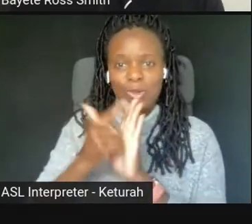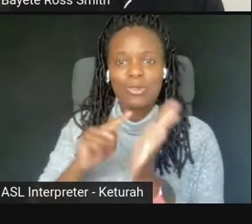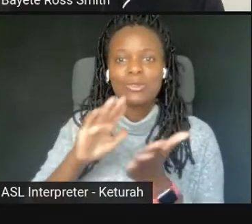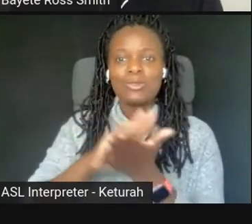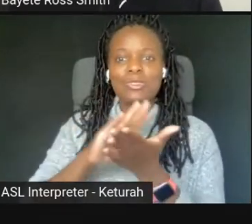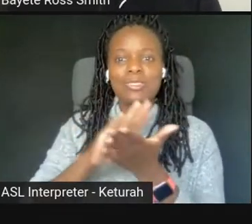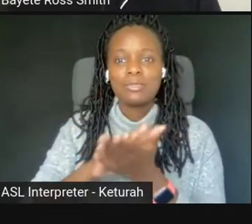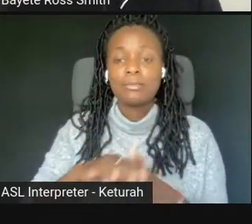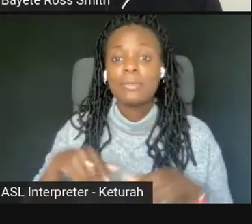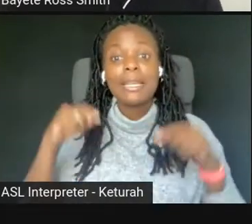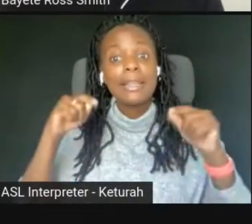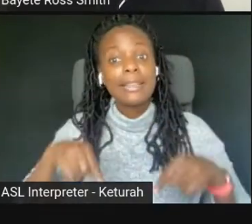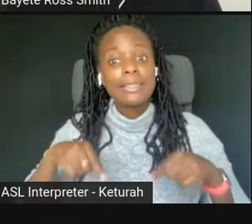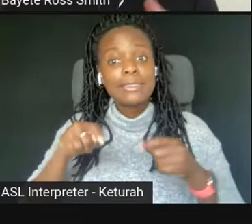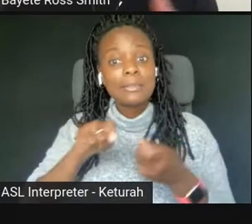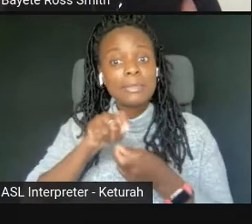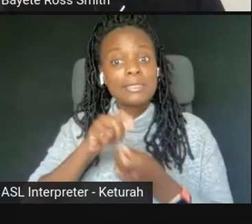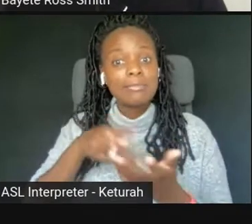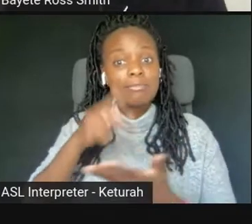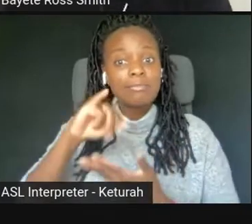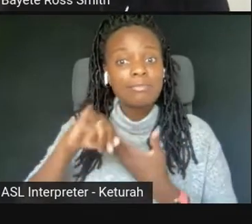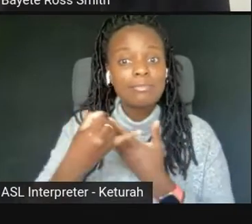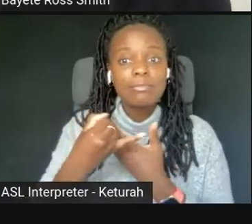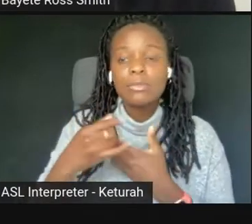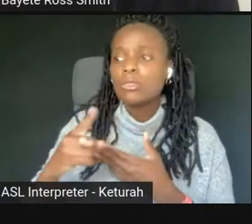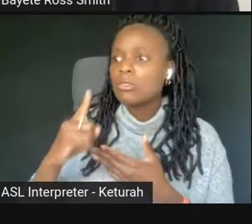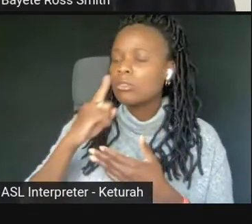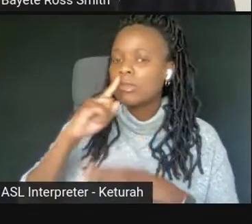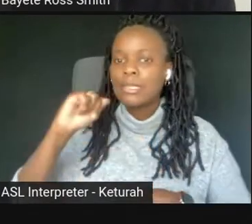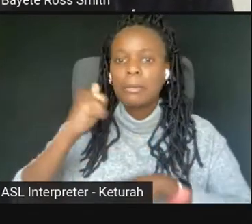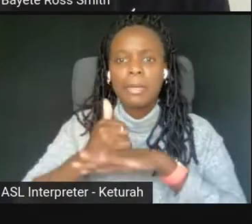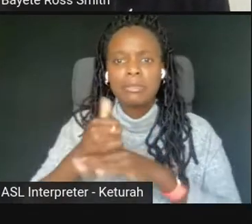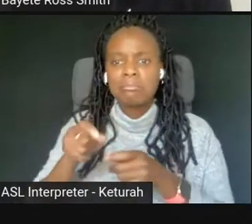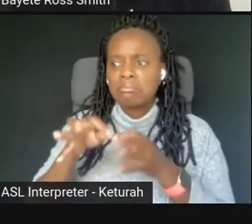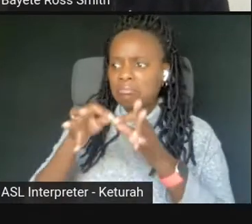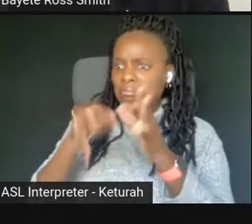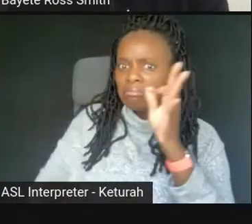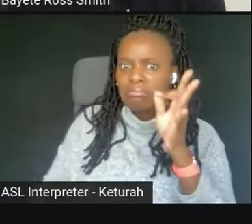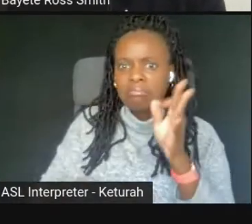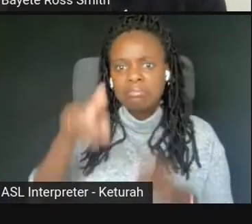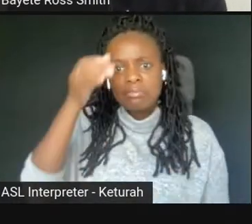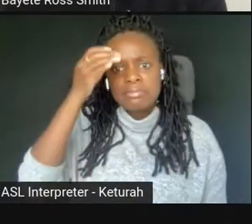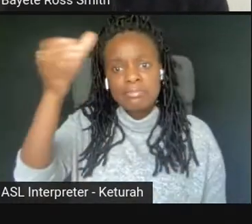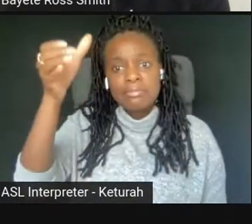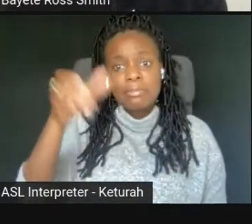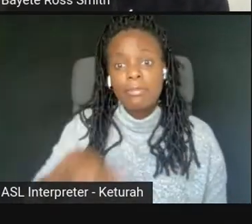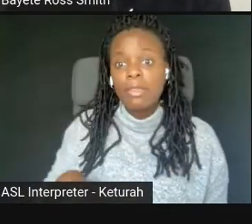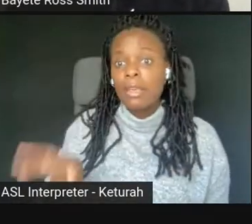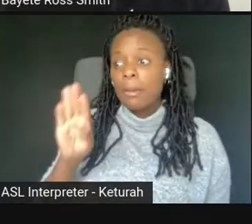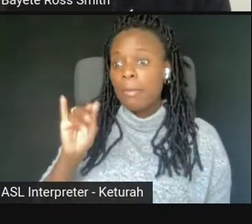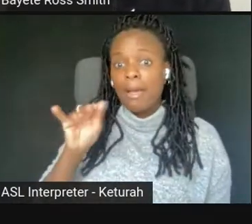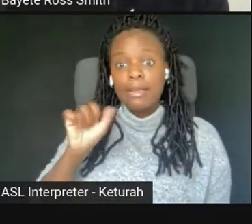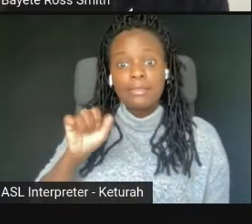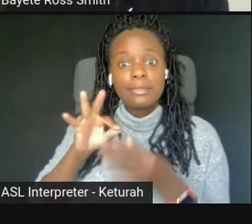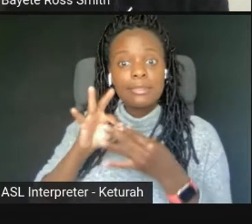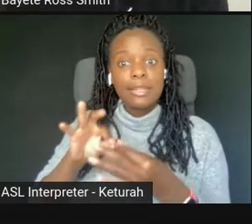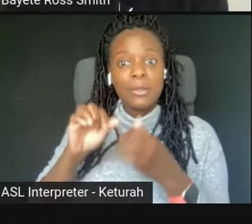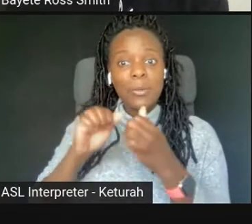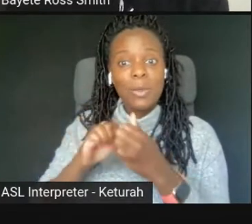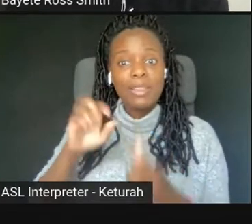This particular project is based on a simple premise: bias based on ethnicity,